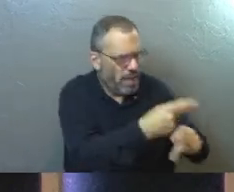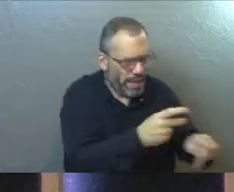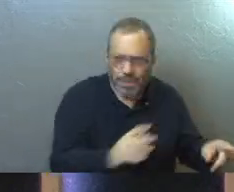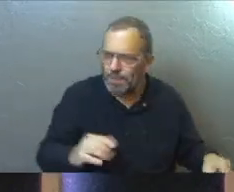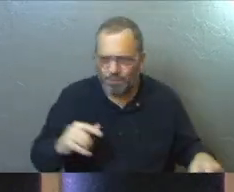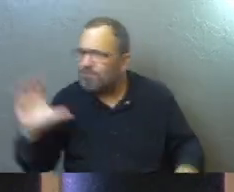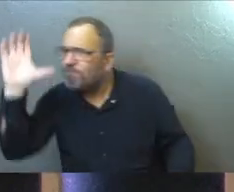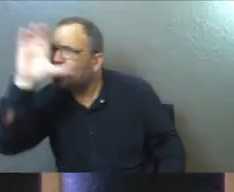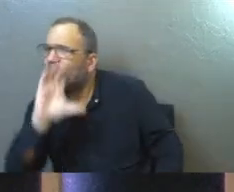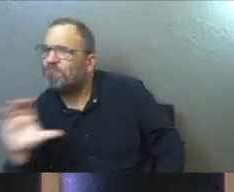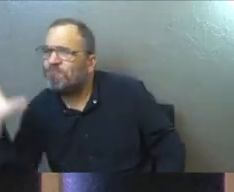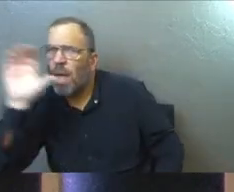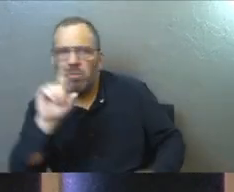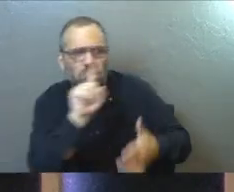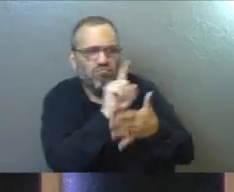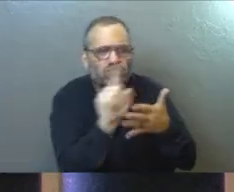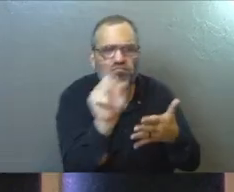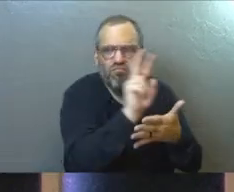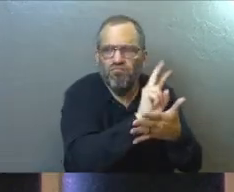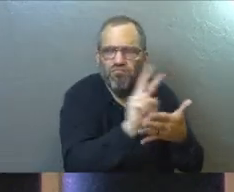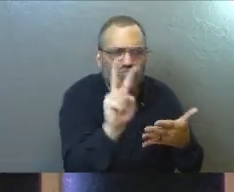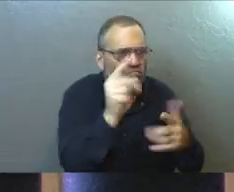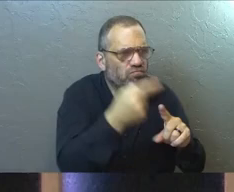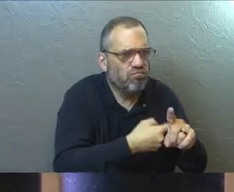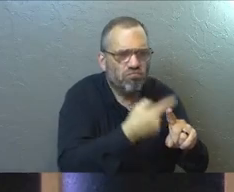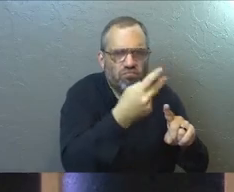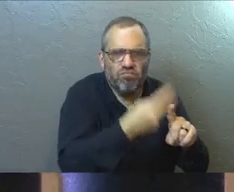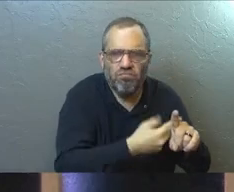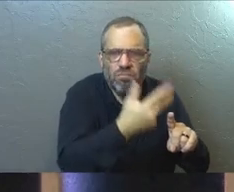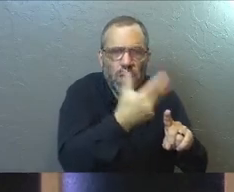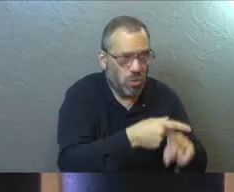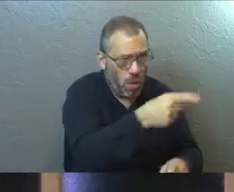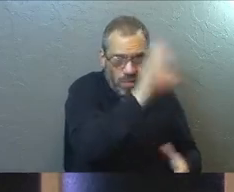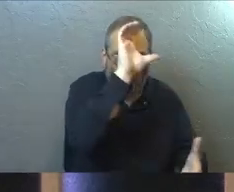infant. And several weeks, maybe even a few months went by.